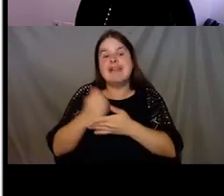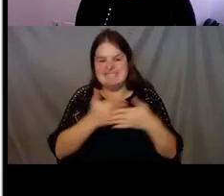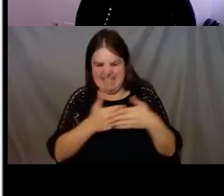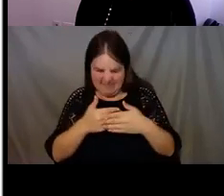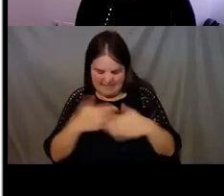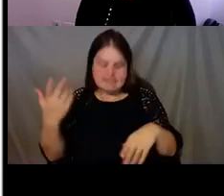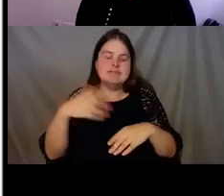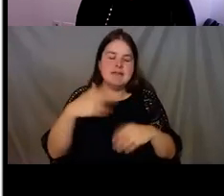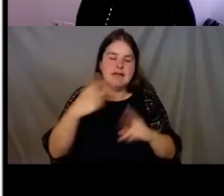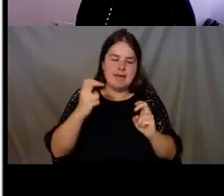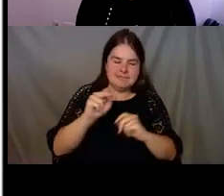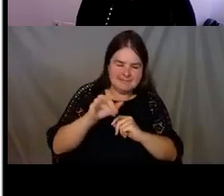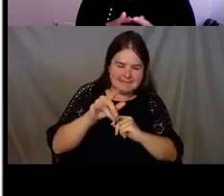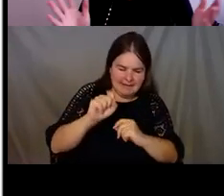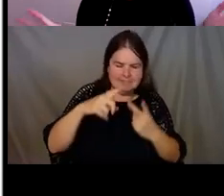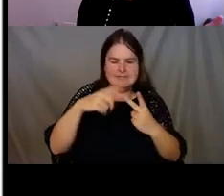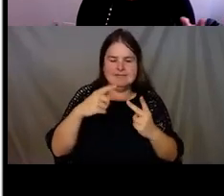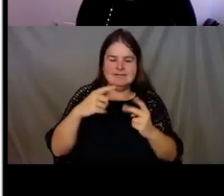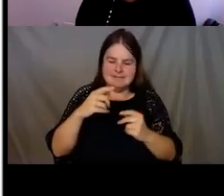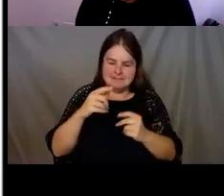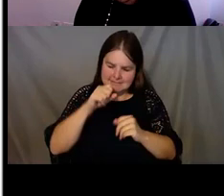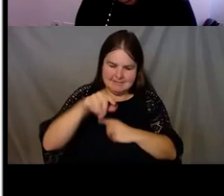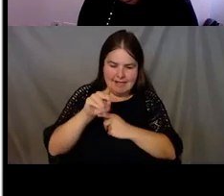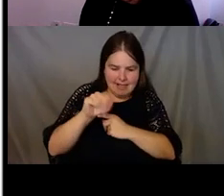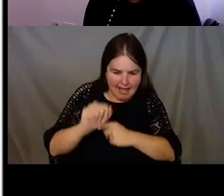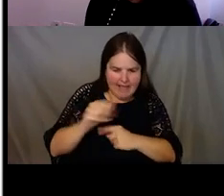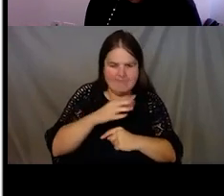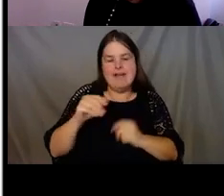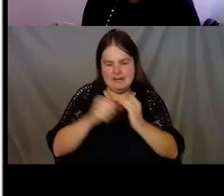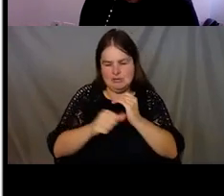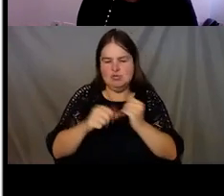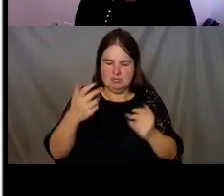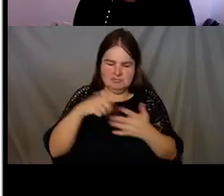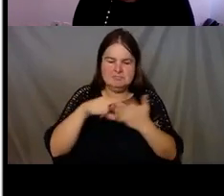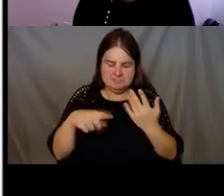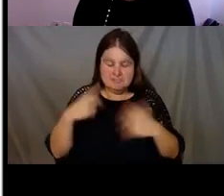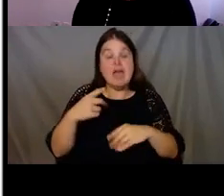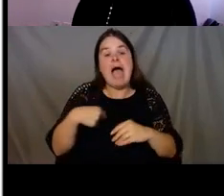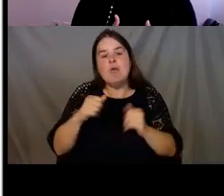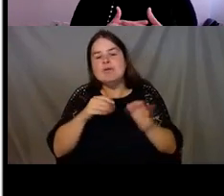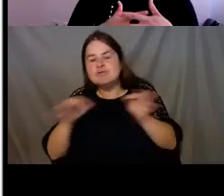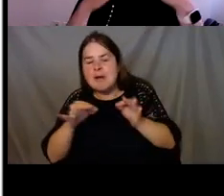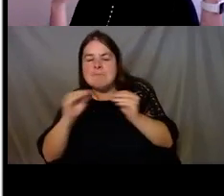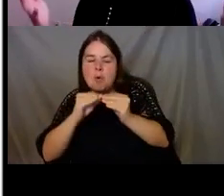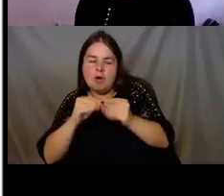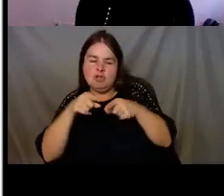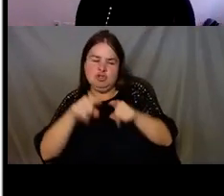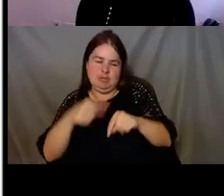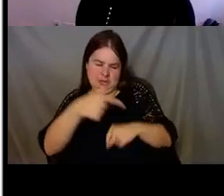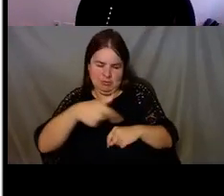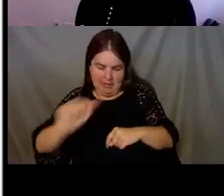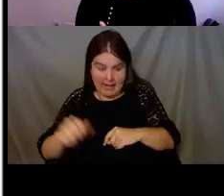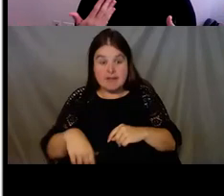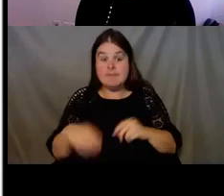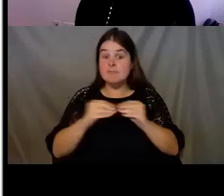stool samples. And I'm happy to talk about more details in the Q&A. And again, you know, the broader goals of the